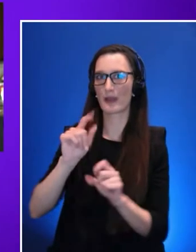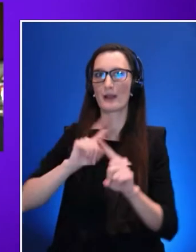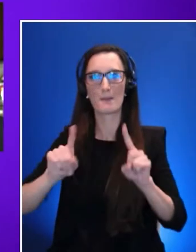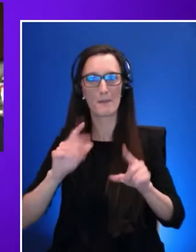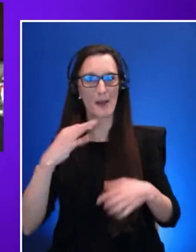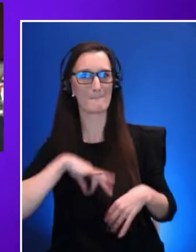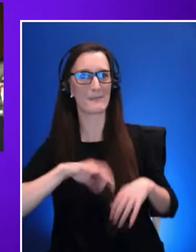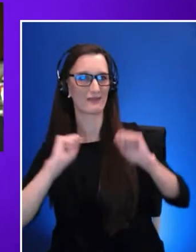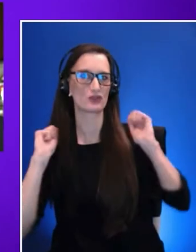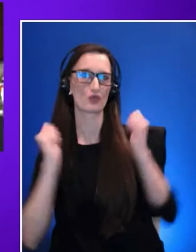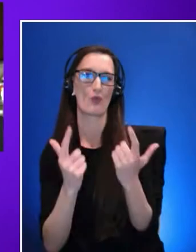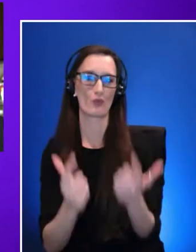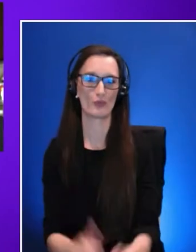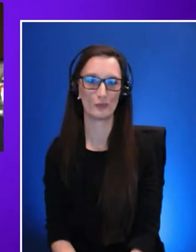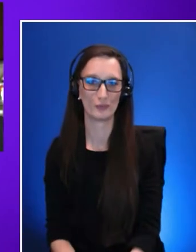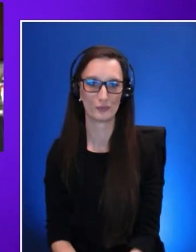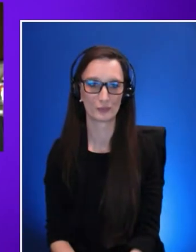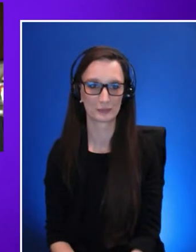If I could add.